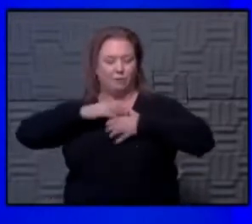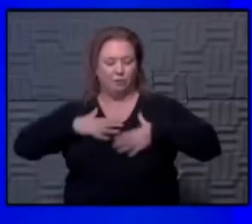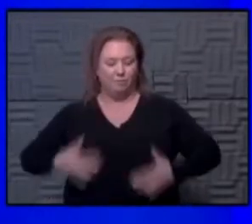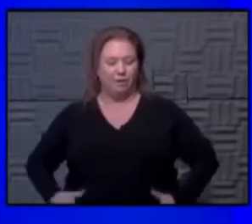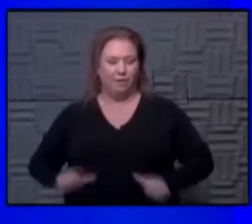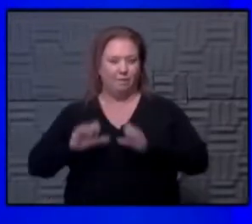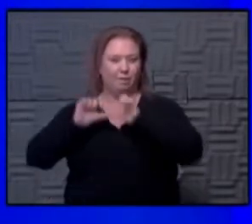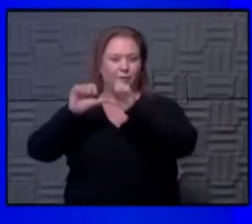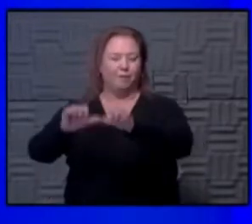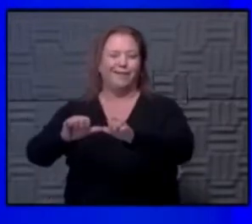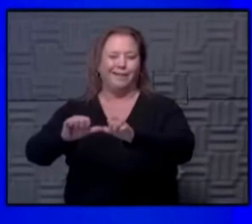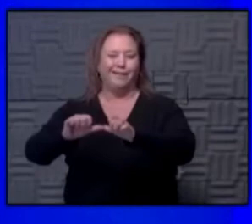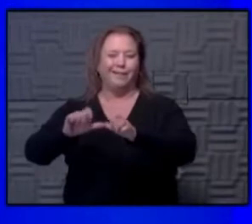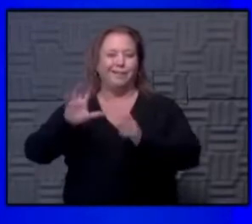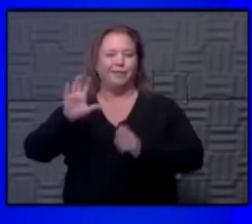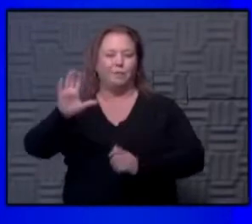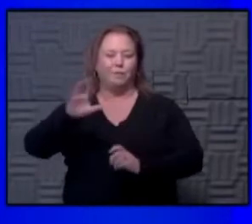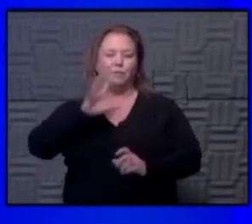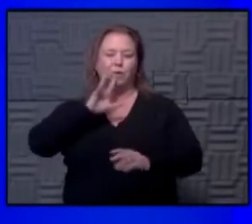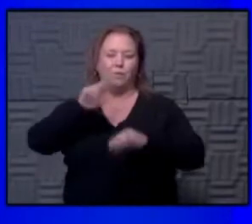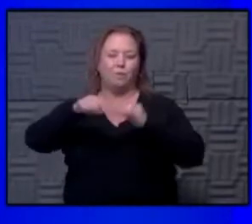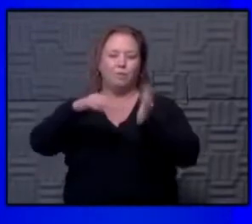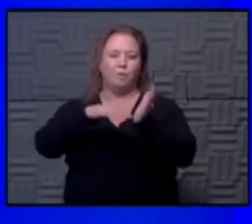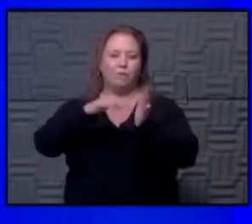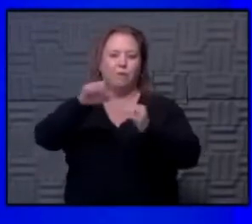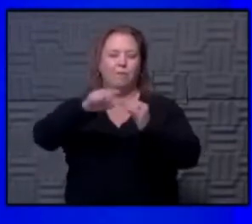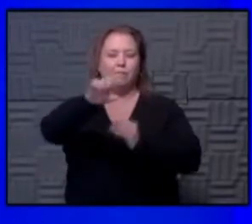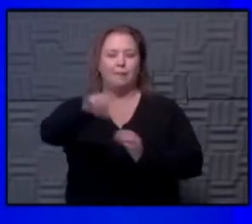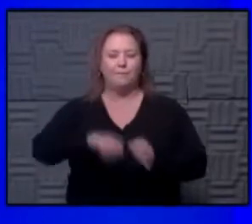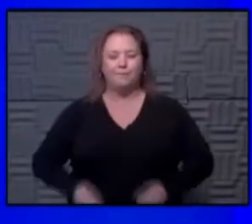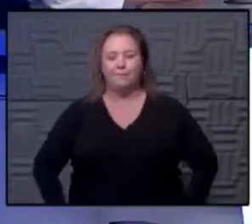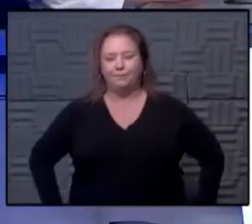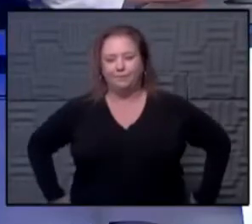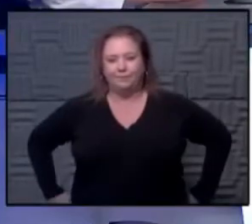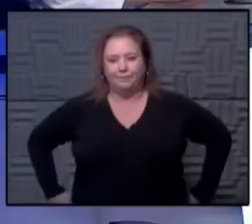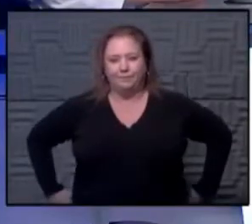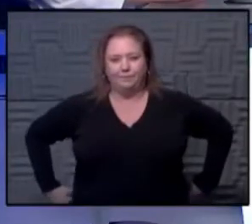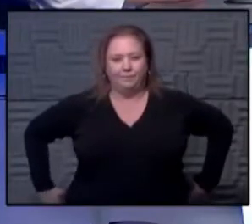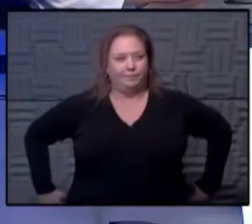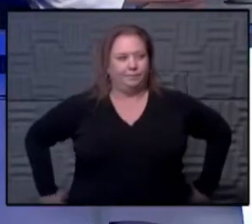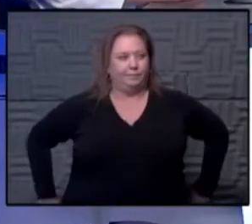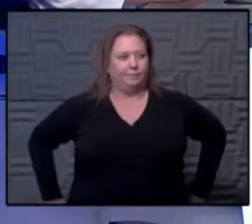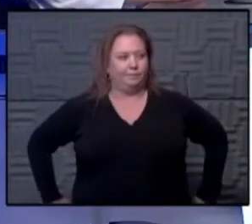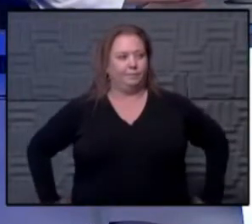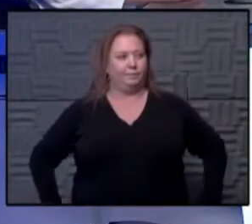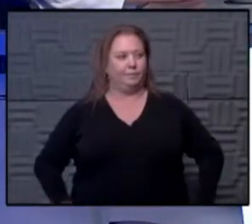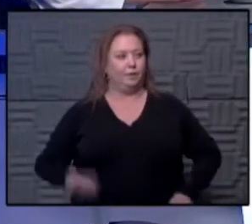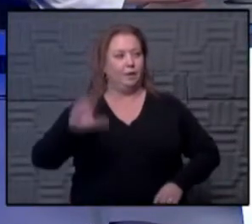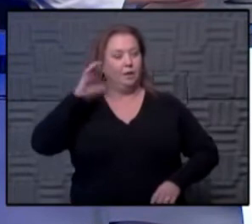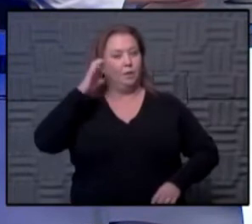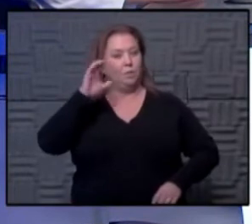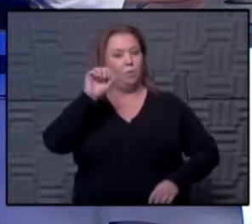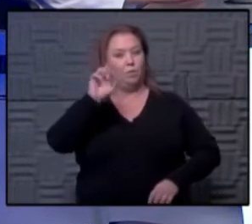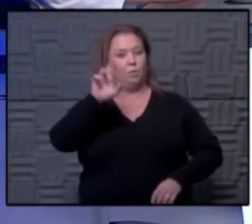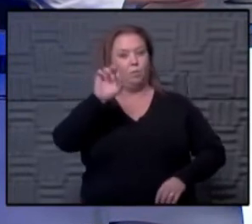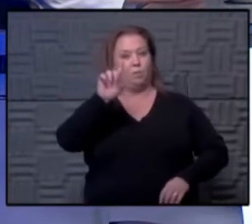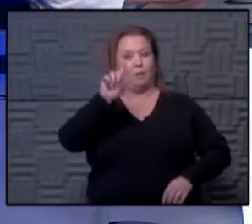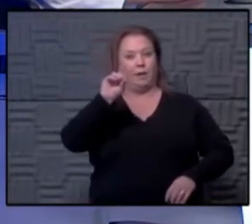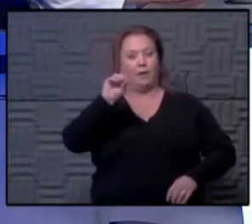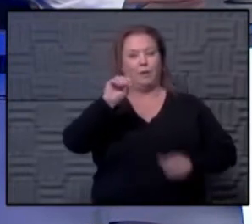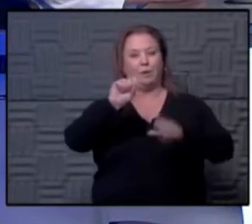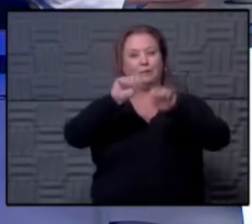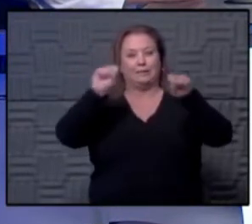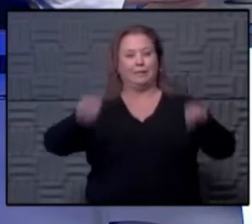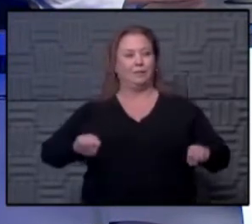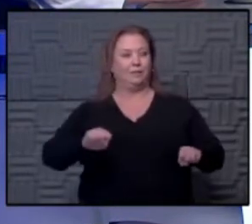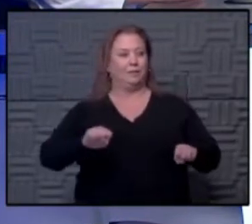special populations and would just want you to talk to your provider at that point in time. All right, Wayne with the radio station Parsons has one quick